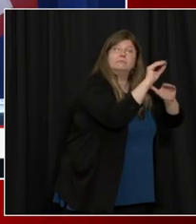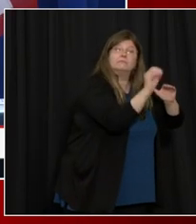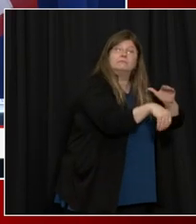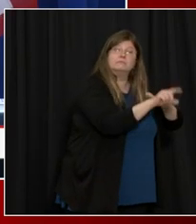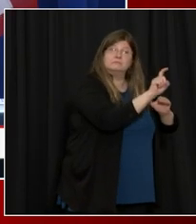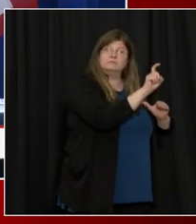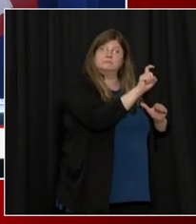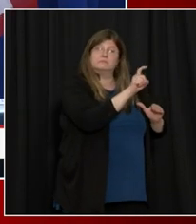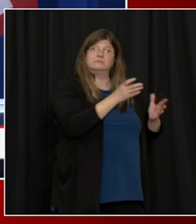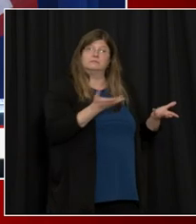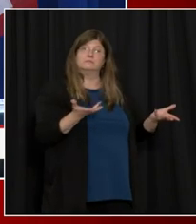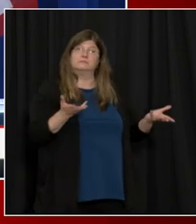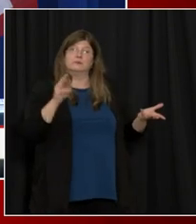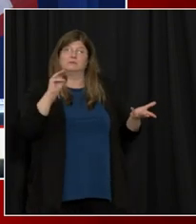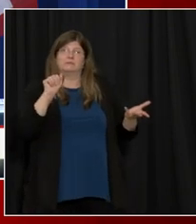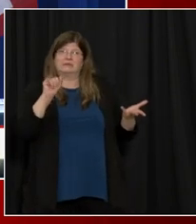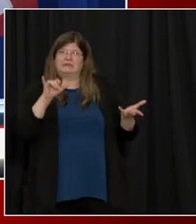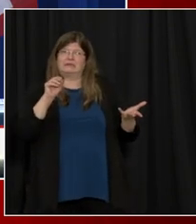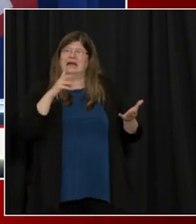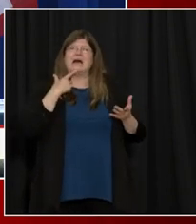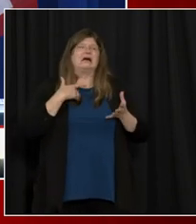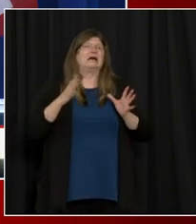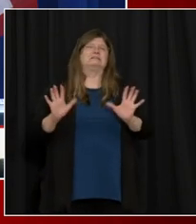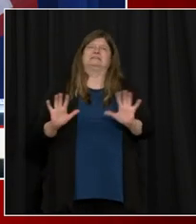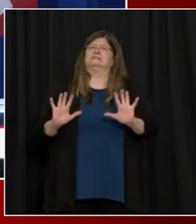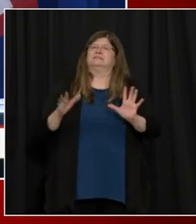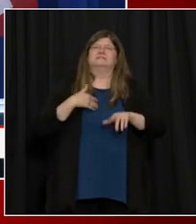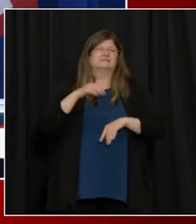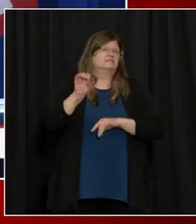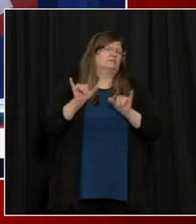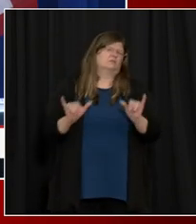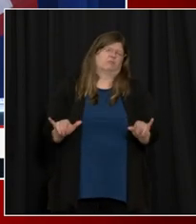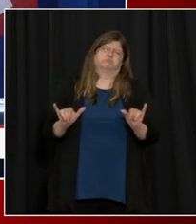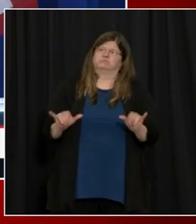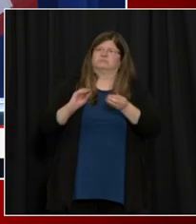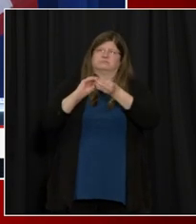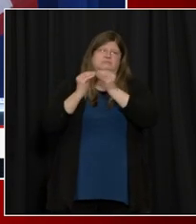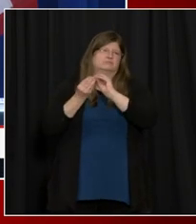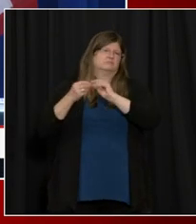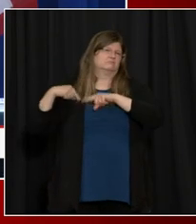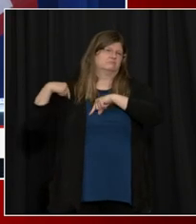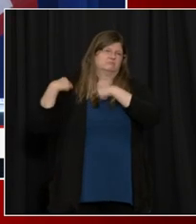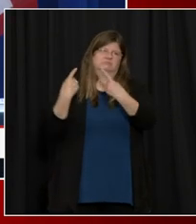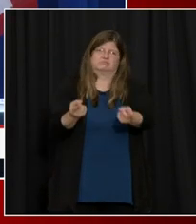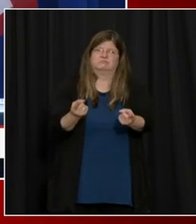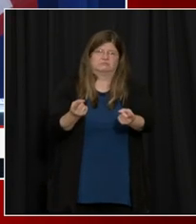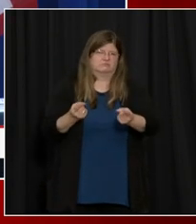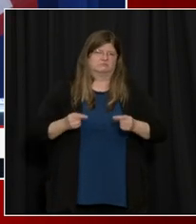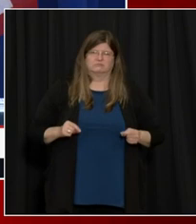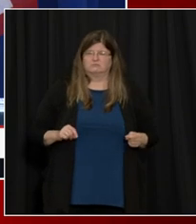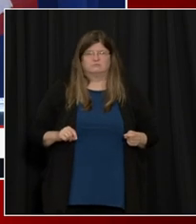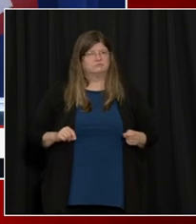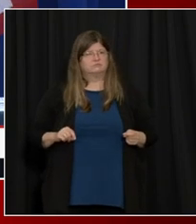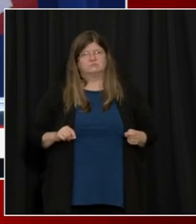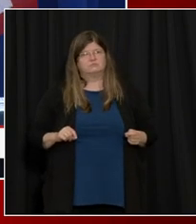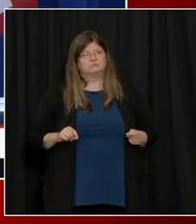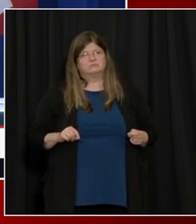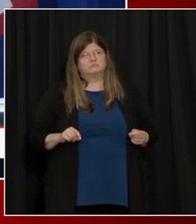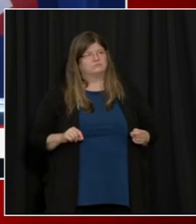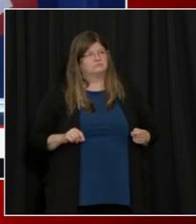numbers as phase 1 reopening metrics for a while, and that's been our focus.